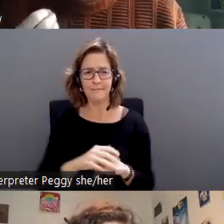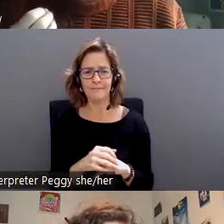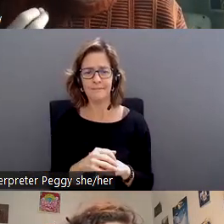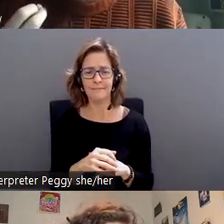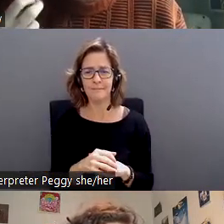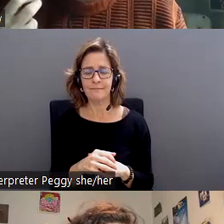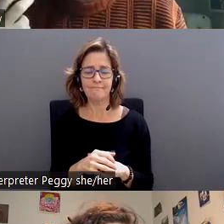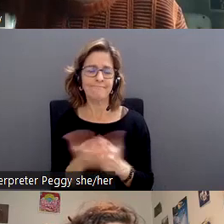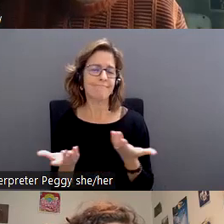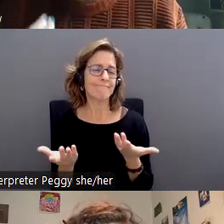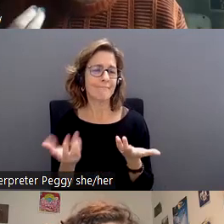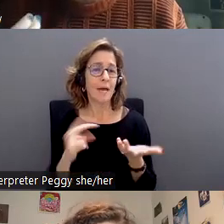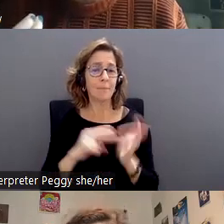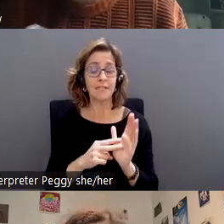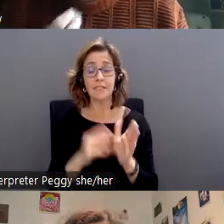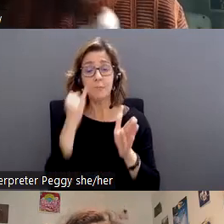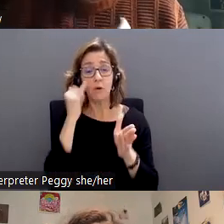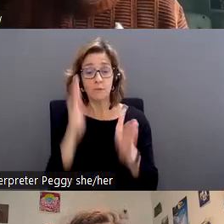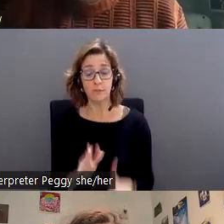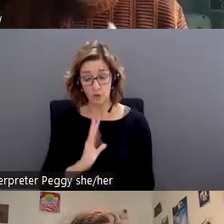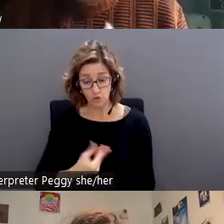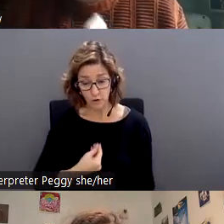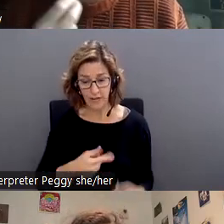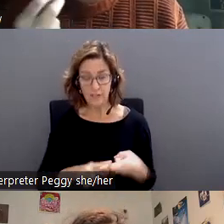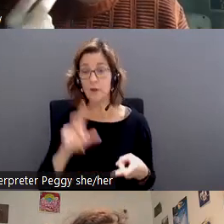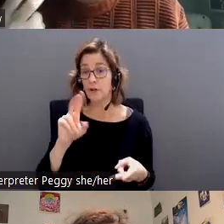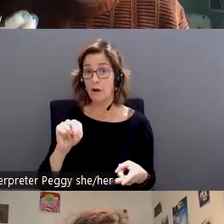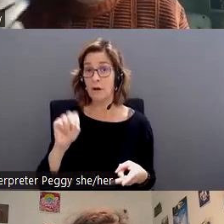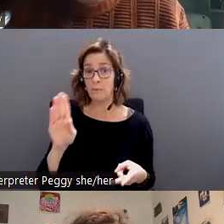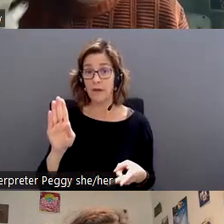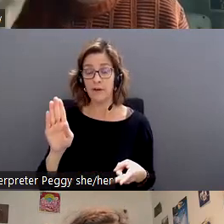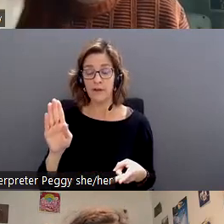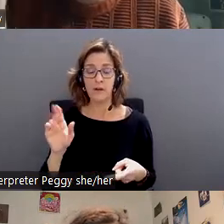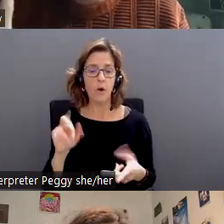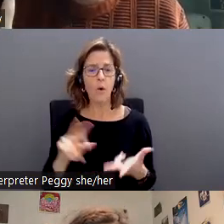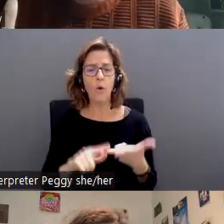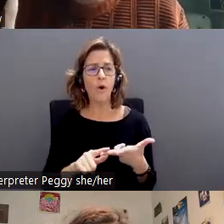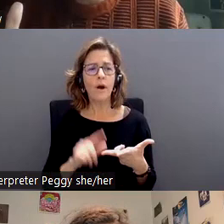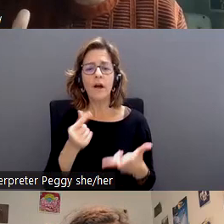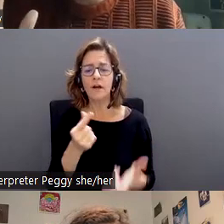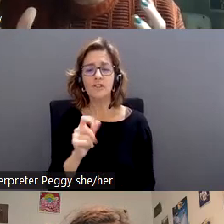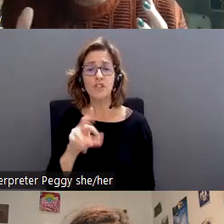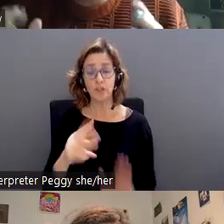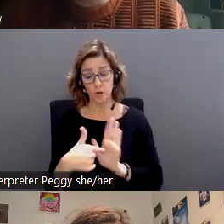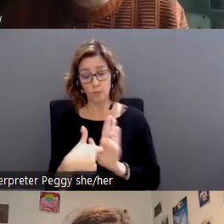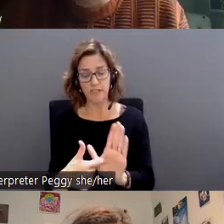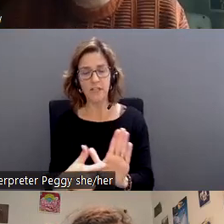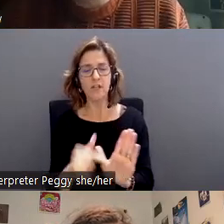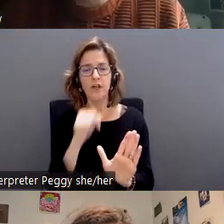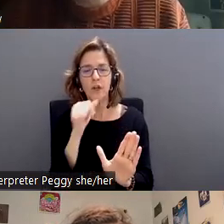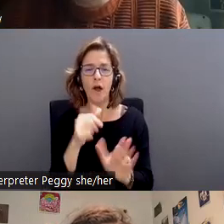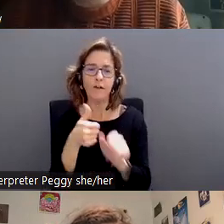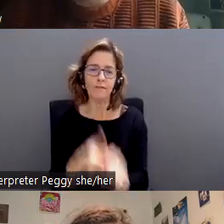example, somebody who is trans or non-binary or just has a non-normative gender presentation, they might have to